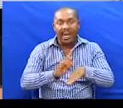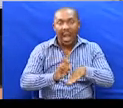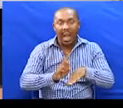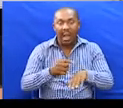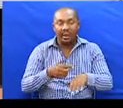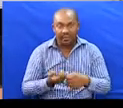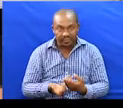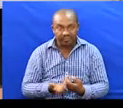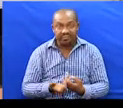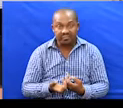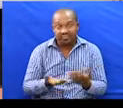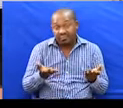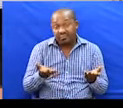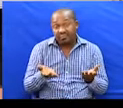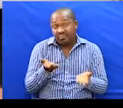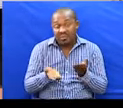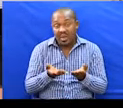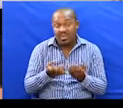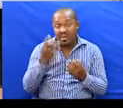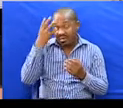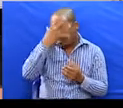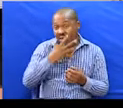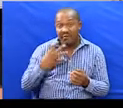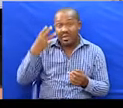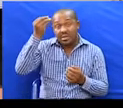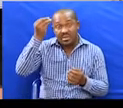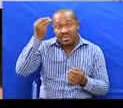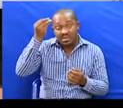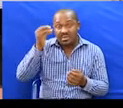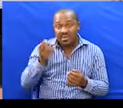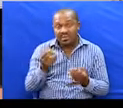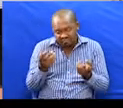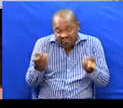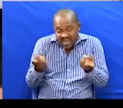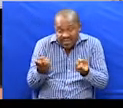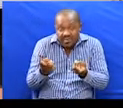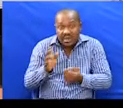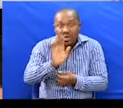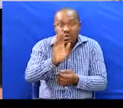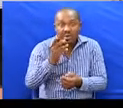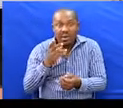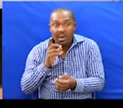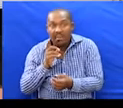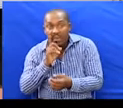But maybe your face also you resemble with mother and not father.